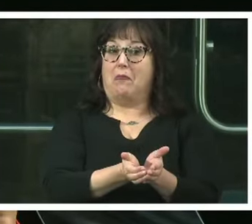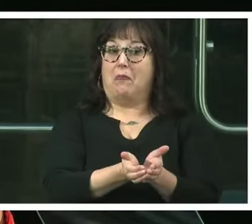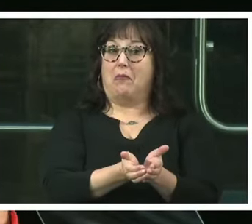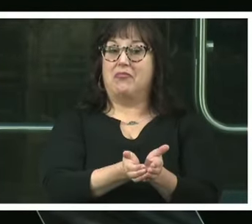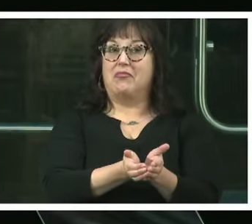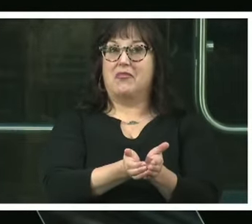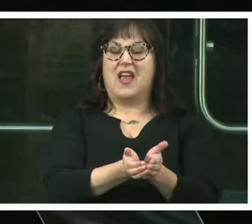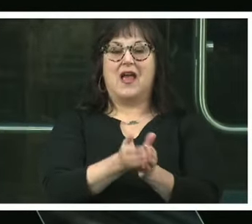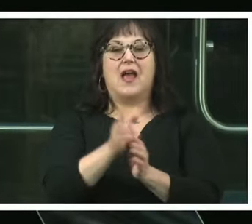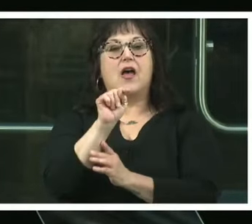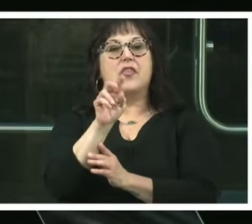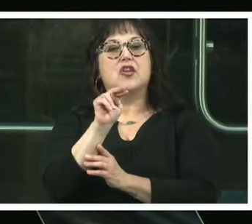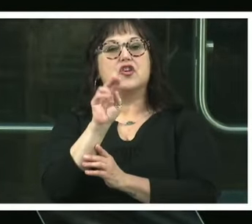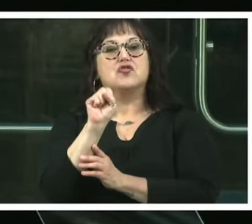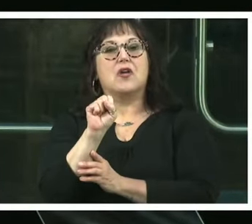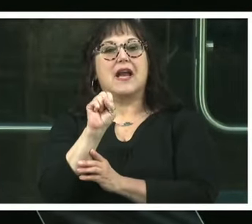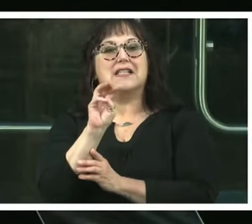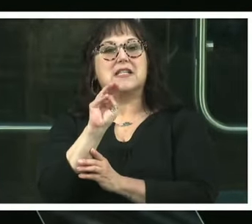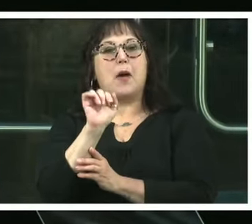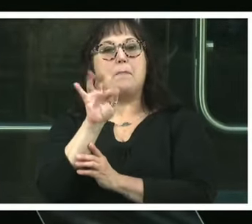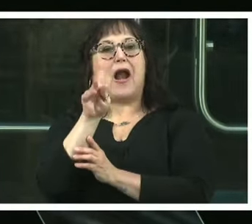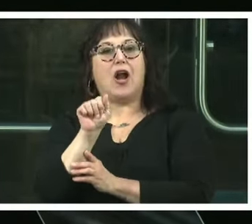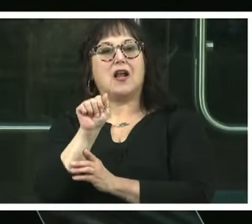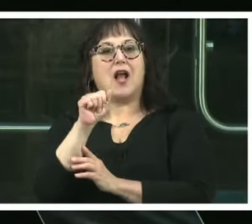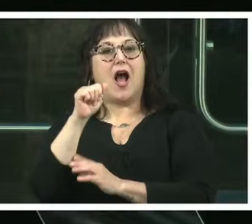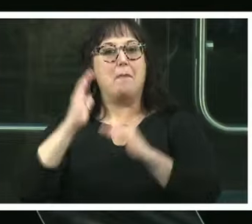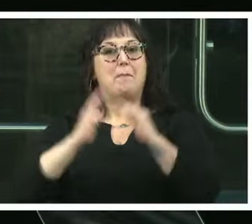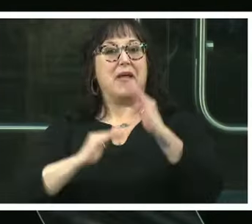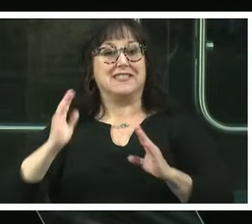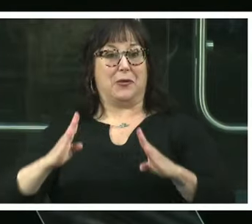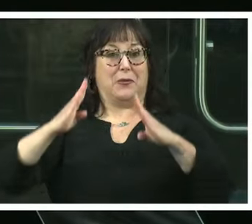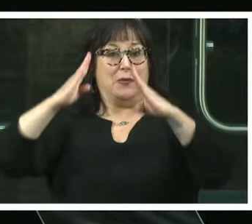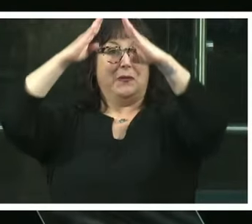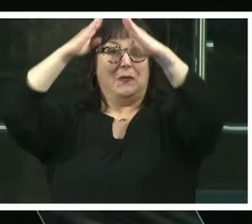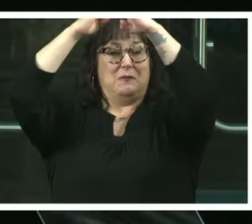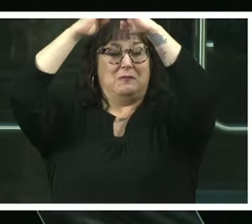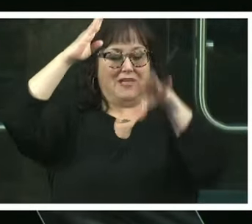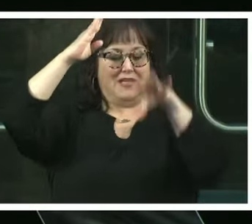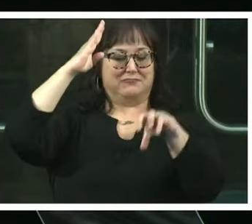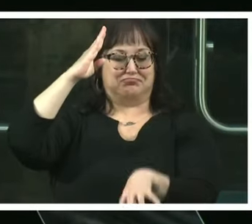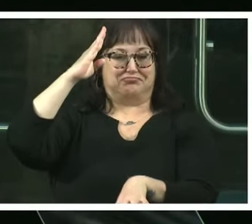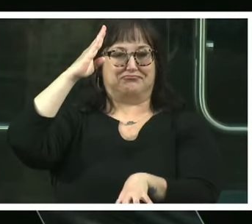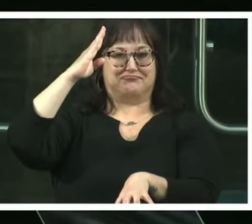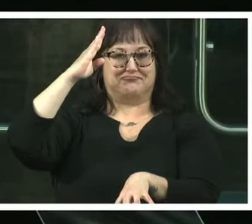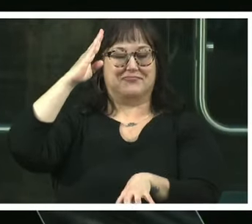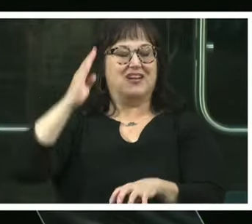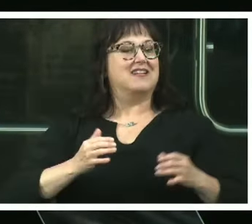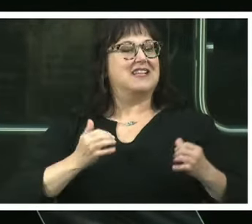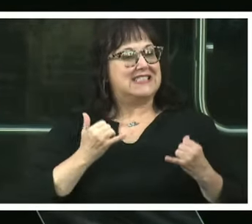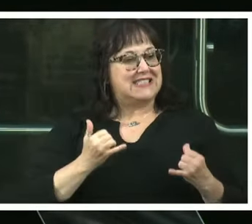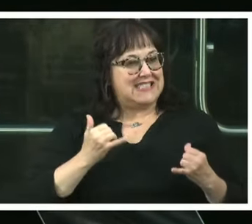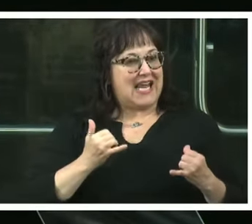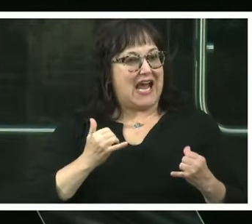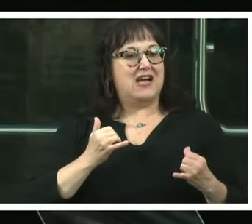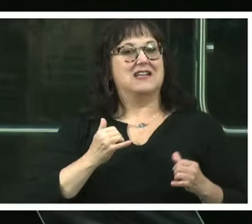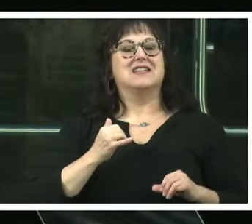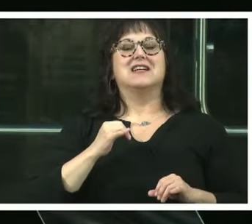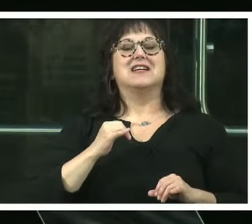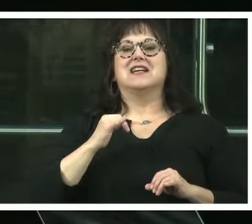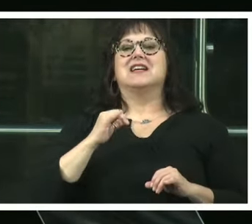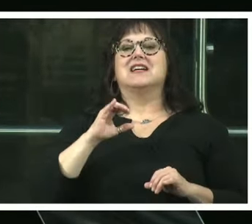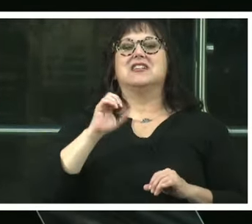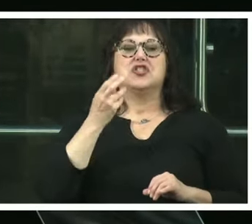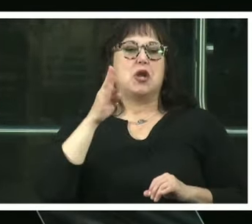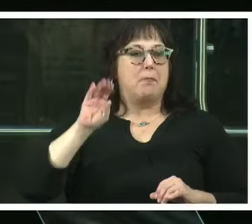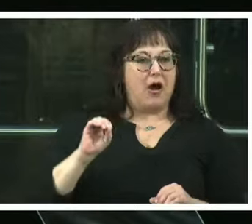the Transamerica Building, an iconic part of our skyline where today Chevaux is